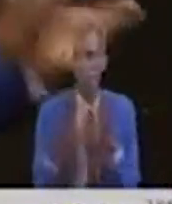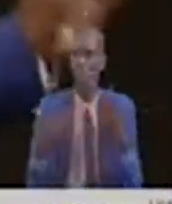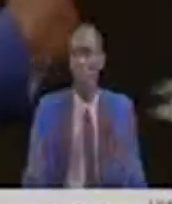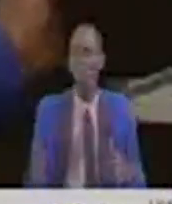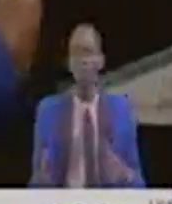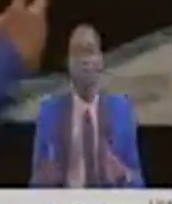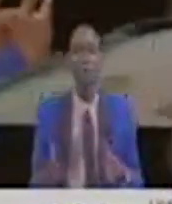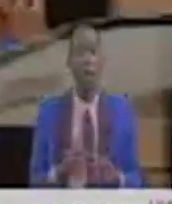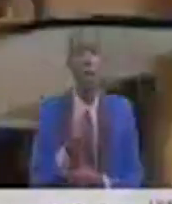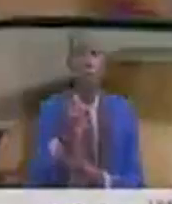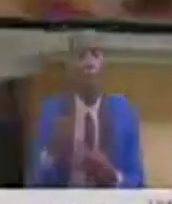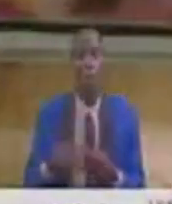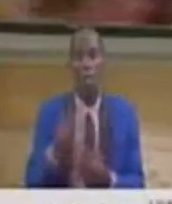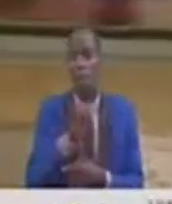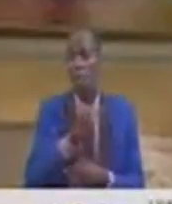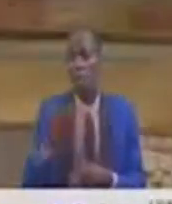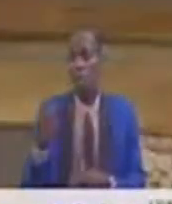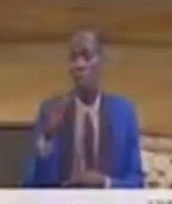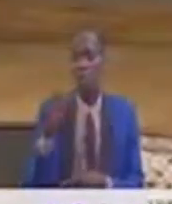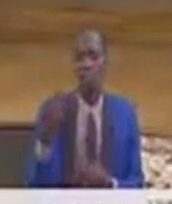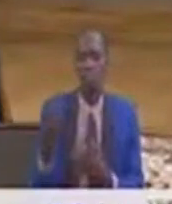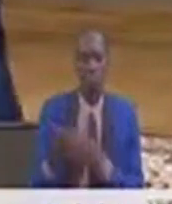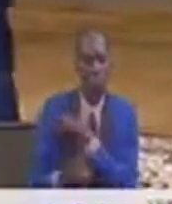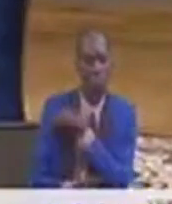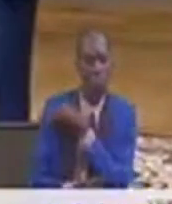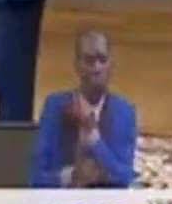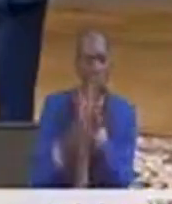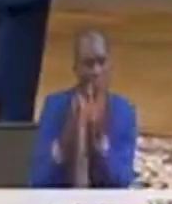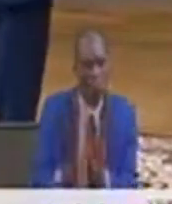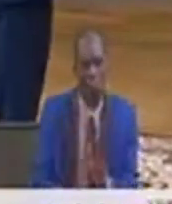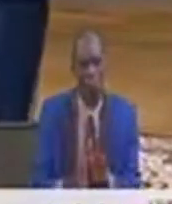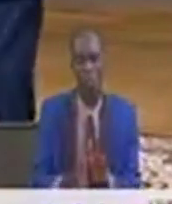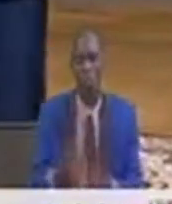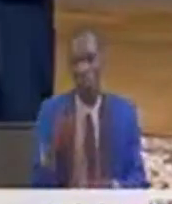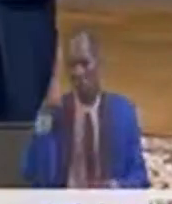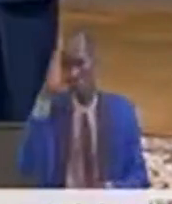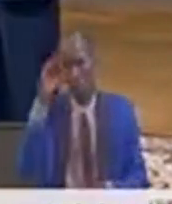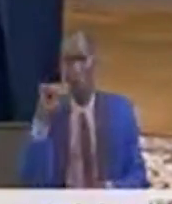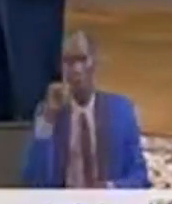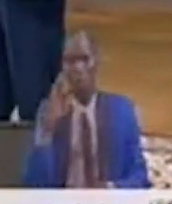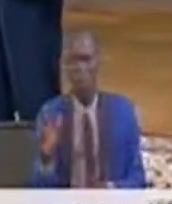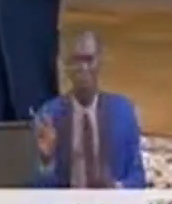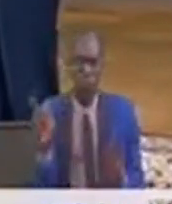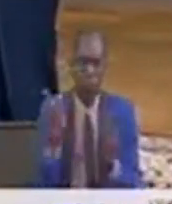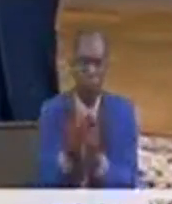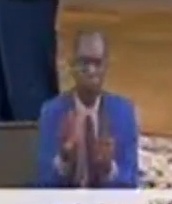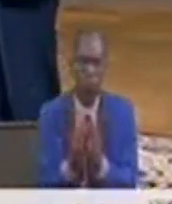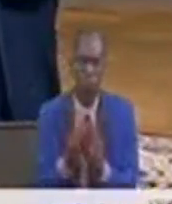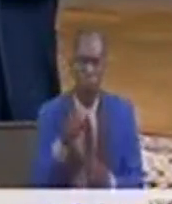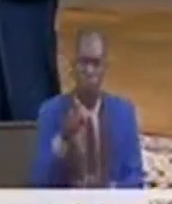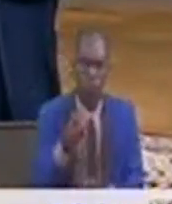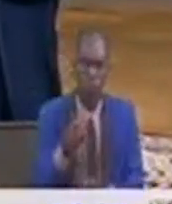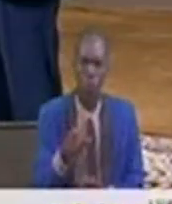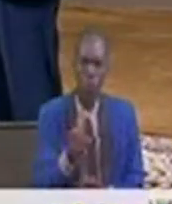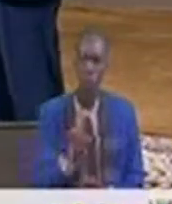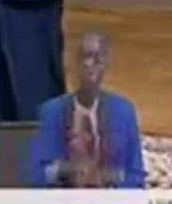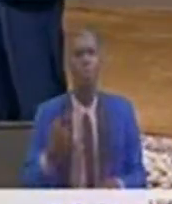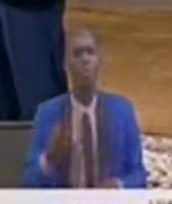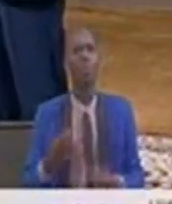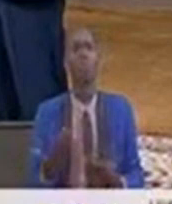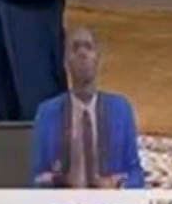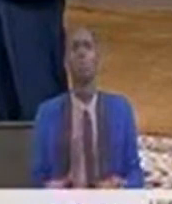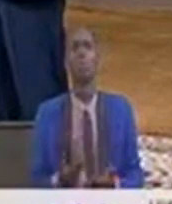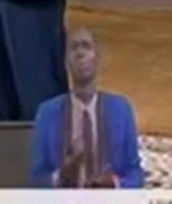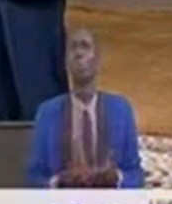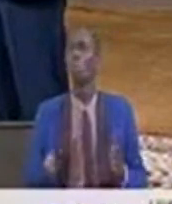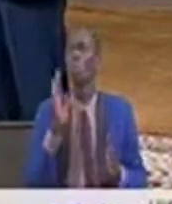Satan, if a tempter, if a temptress is coming to you, there's no point saying, what can I do